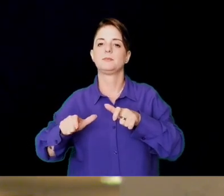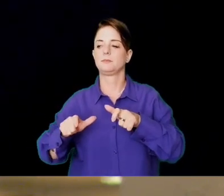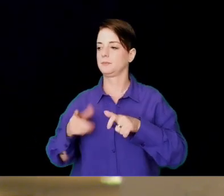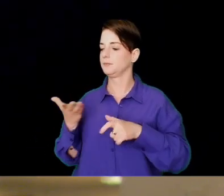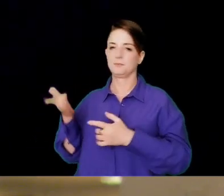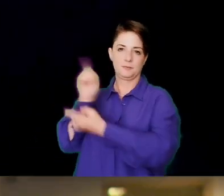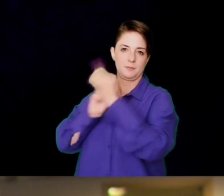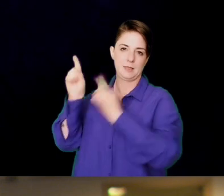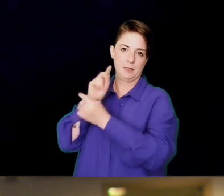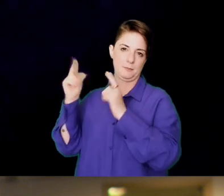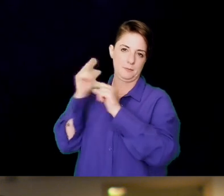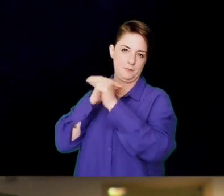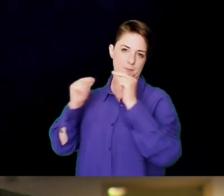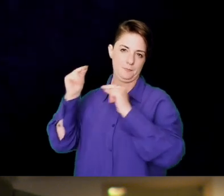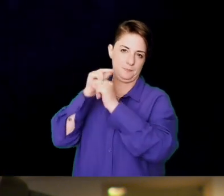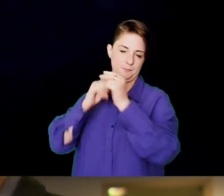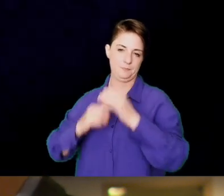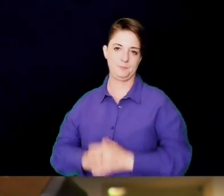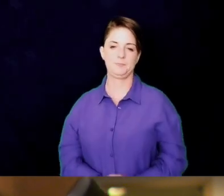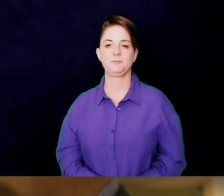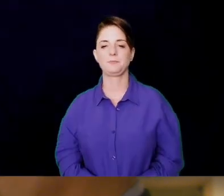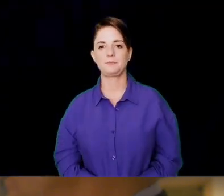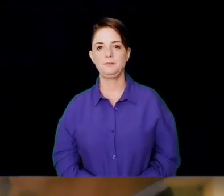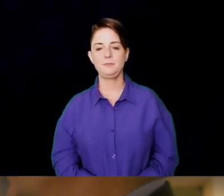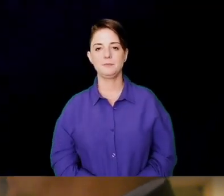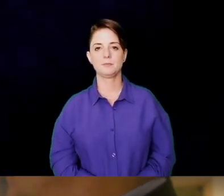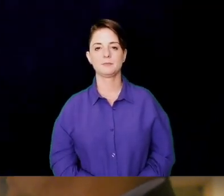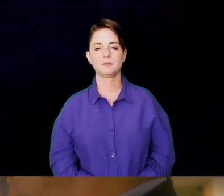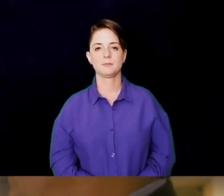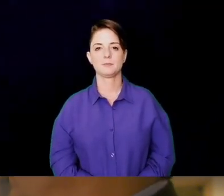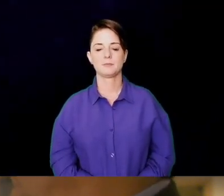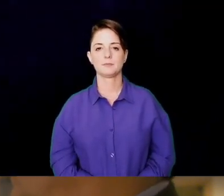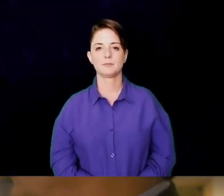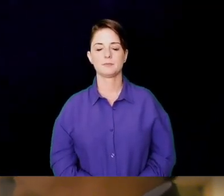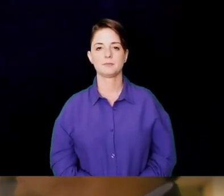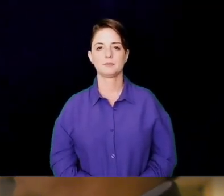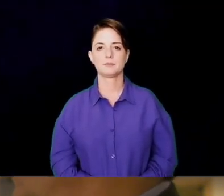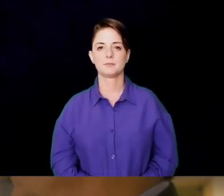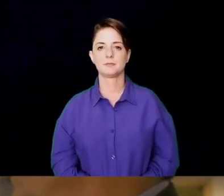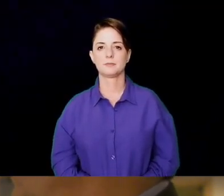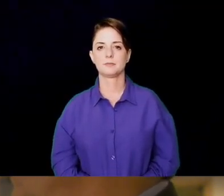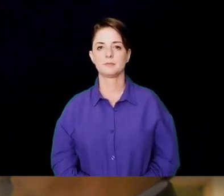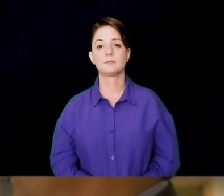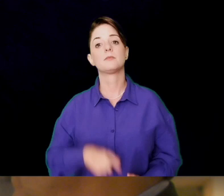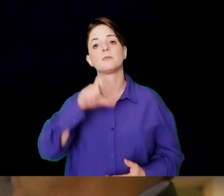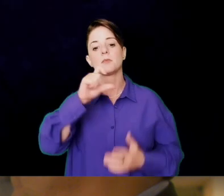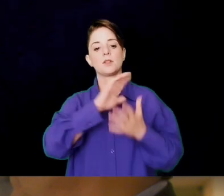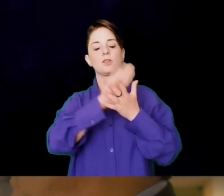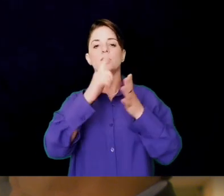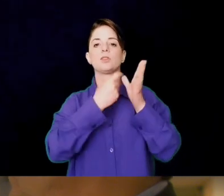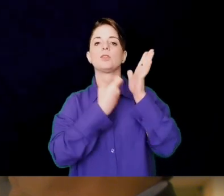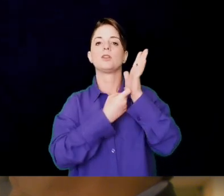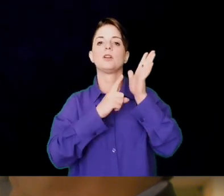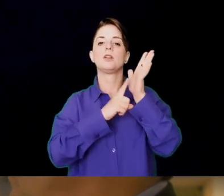50,000 tonnes is, yeah, the quota is a third more than the whole quota, than the 29,500, which is the total quota. Charles Clover had